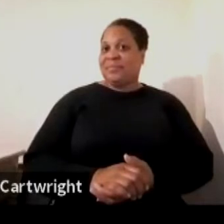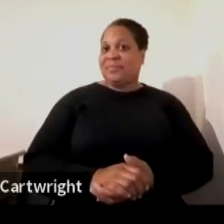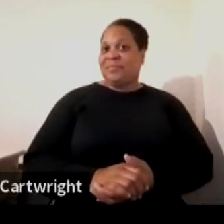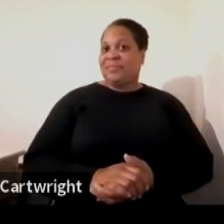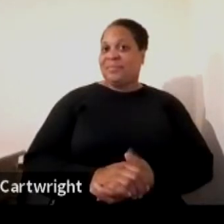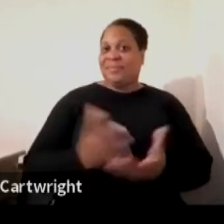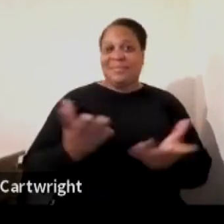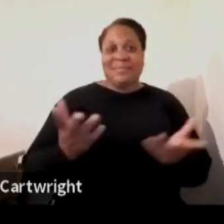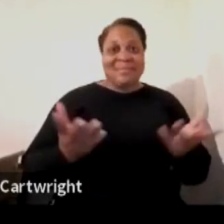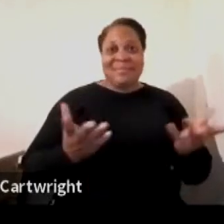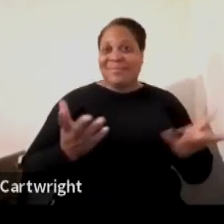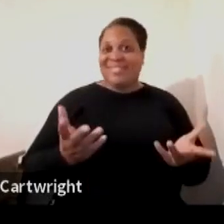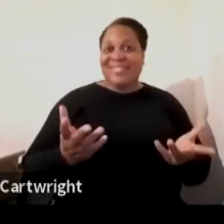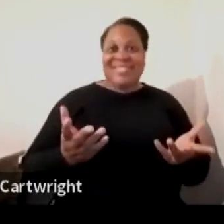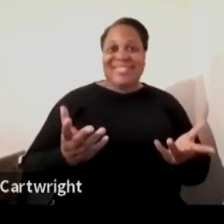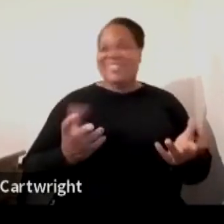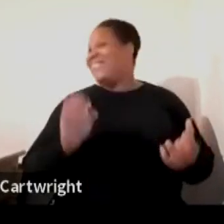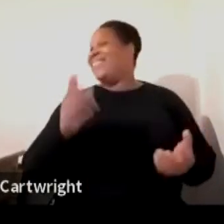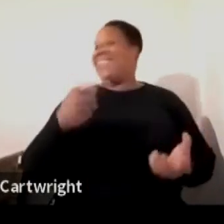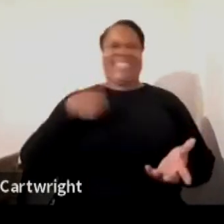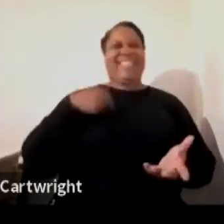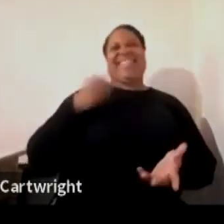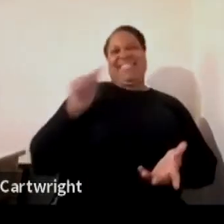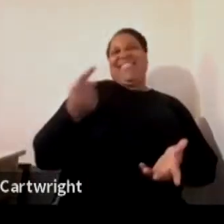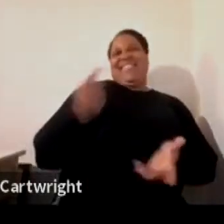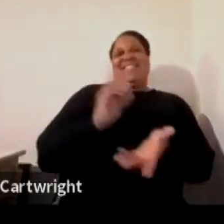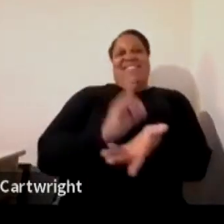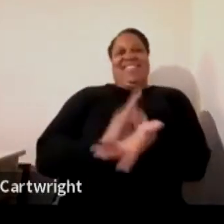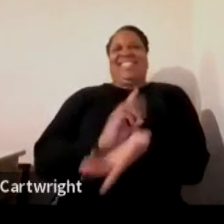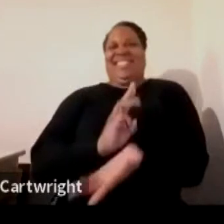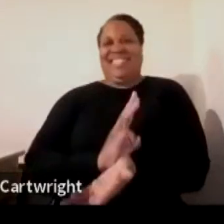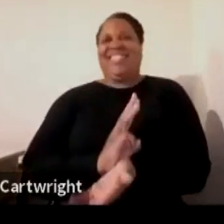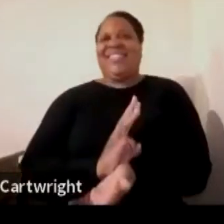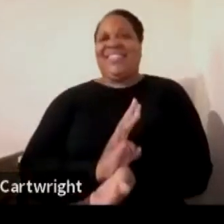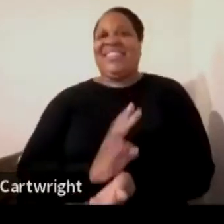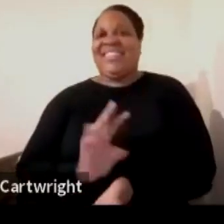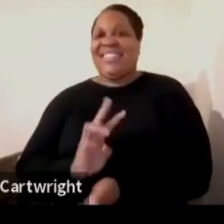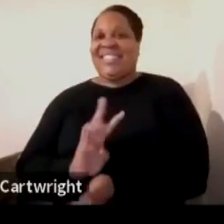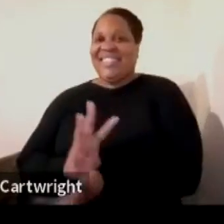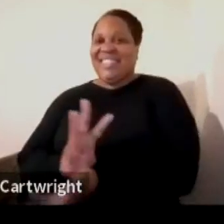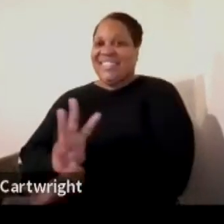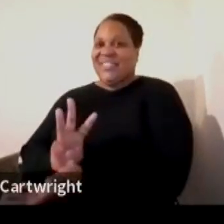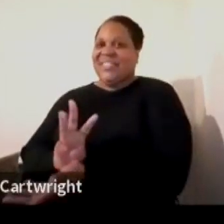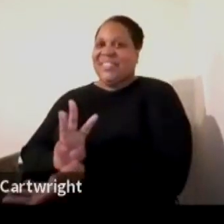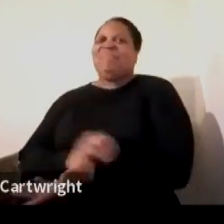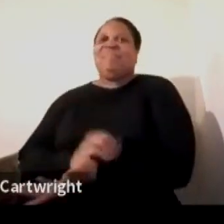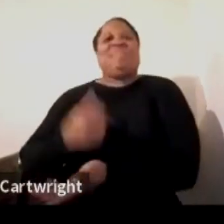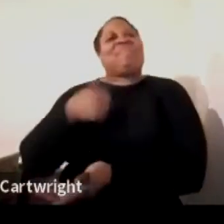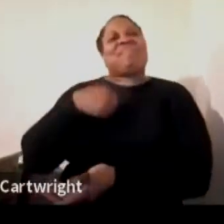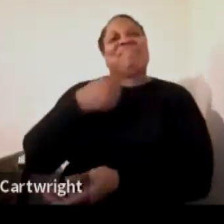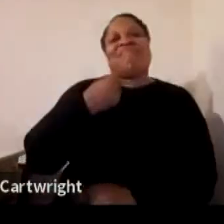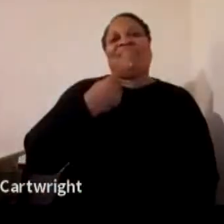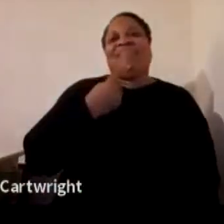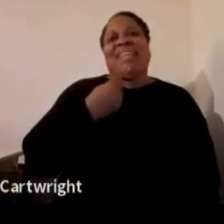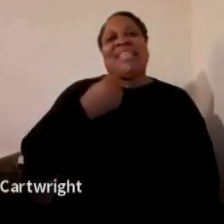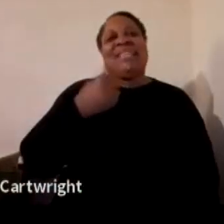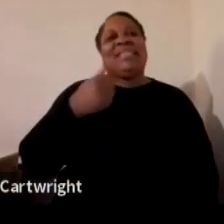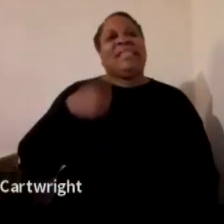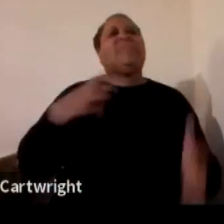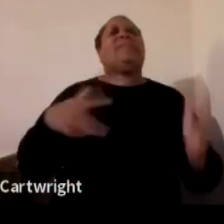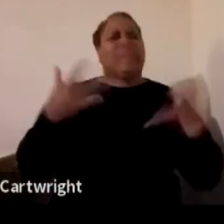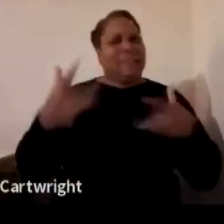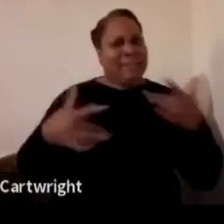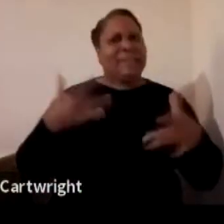I can go first. Go ahead, Dr. Alden. We'll wait for each other to go. Yeah, I would say I'm excited about